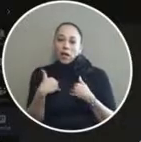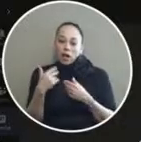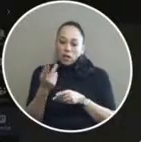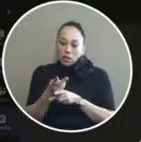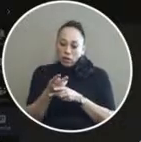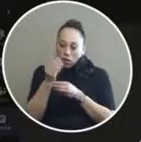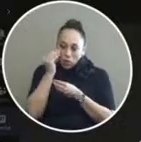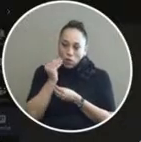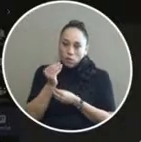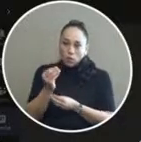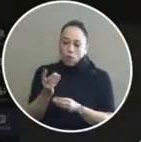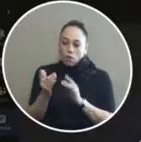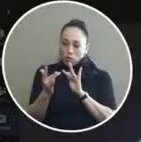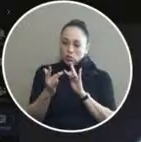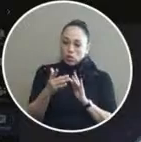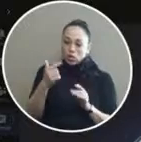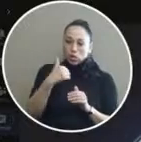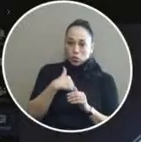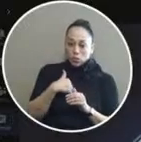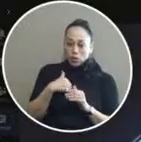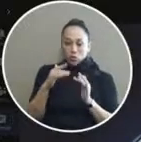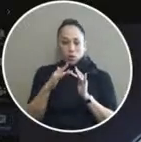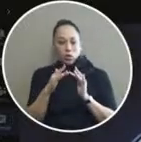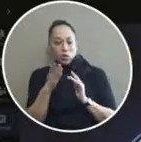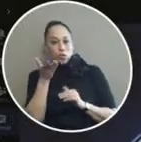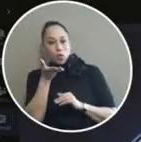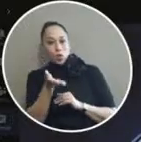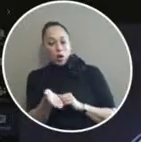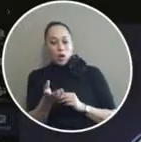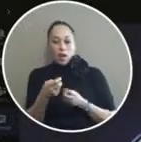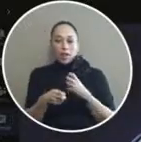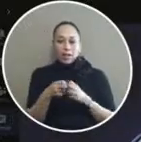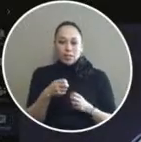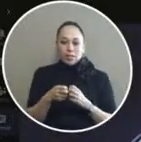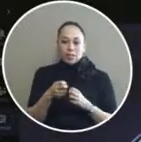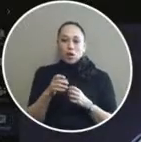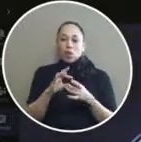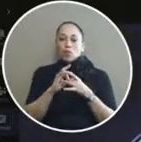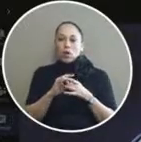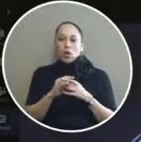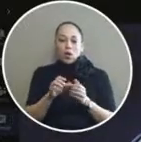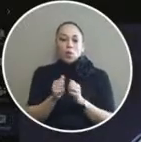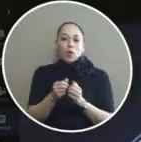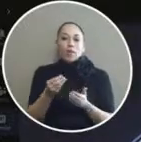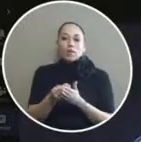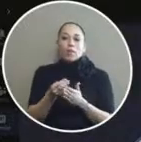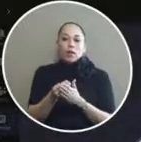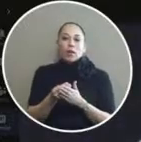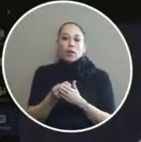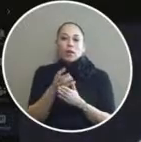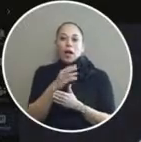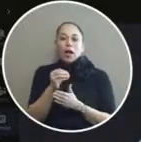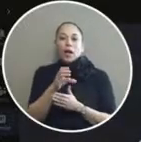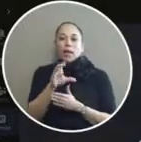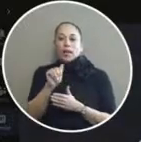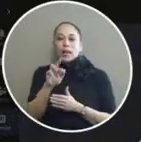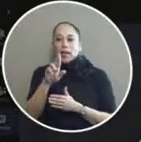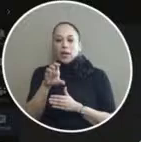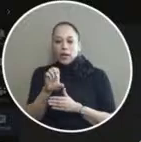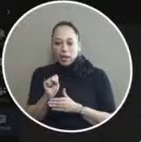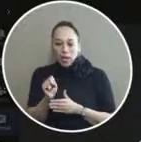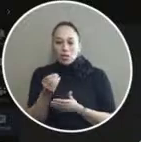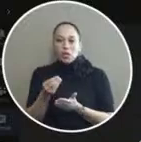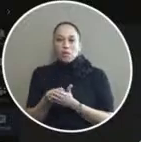when she's reached out to me. I've reached out to her on certain issues, especially as related to the funding, on the CARES funding